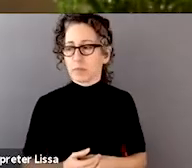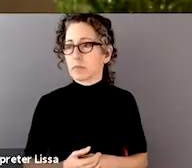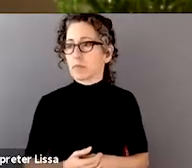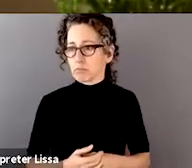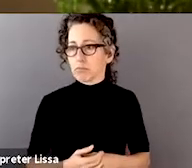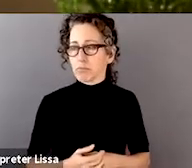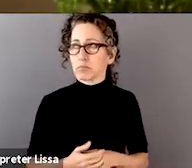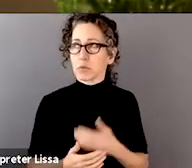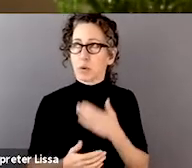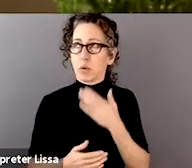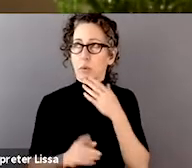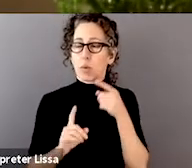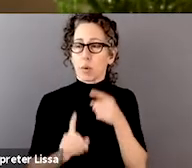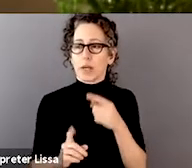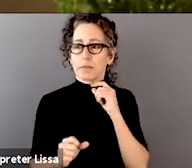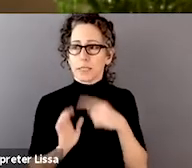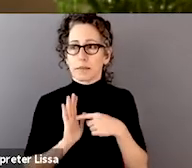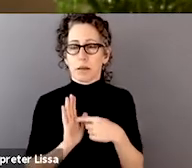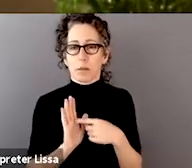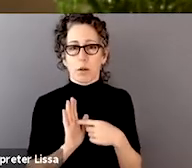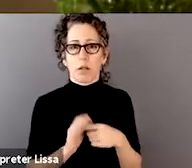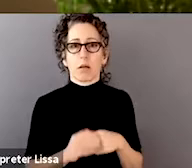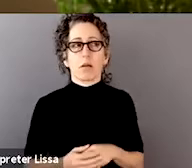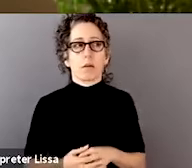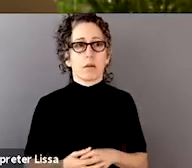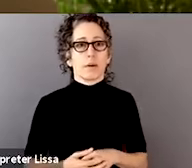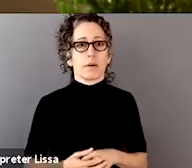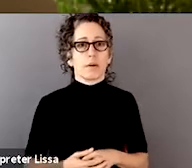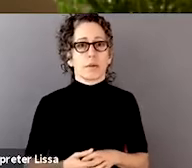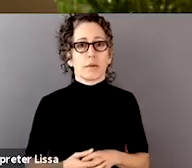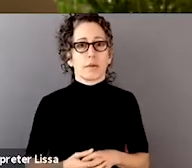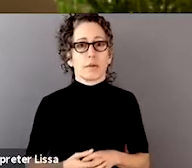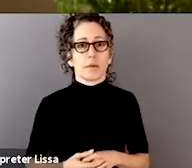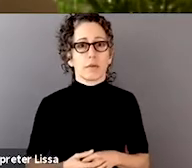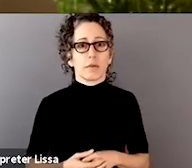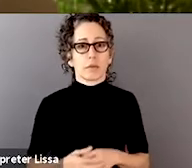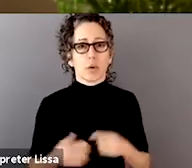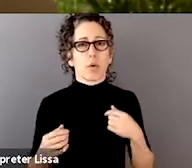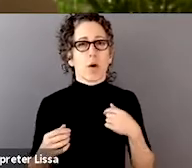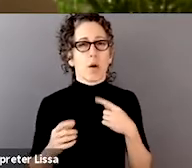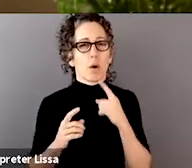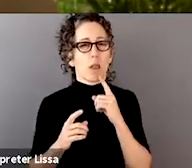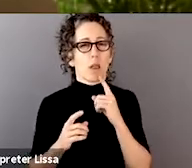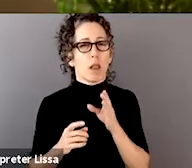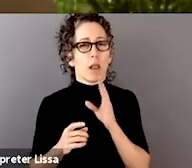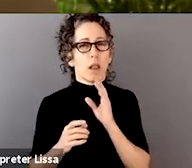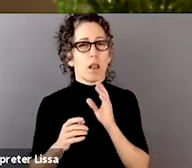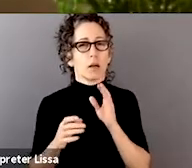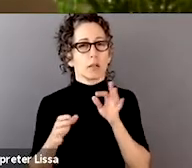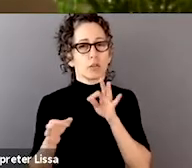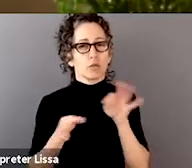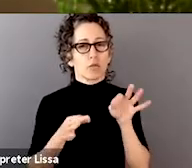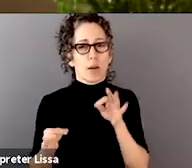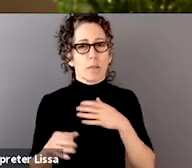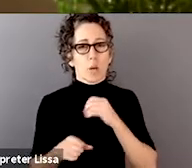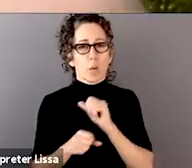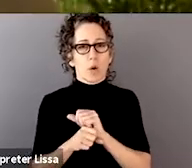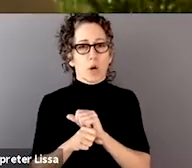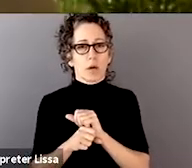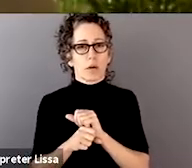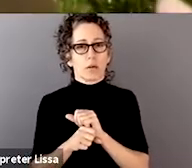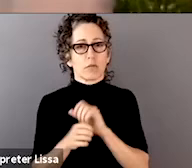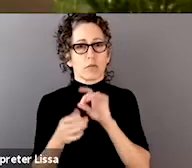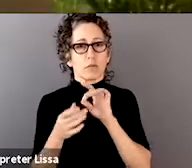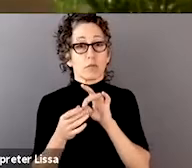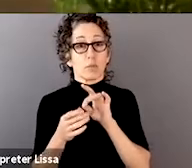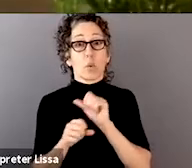point. So yeah, I think one of the things that let me talk a little bit more about my work with some collaborators, which